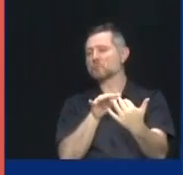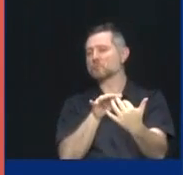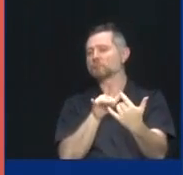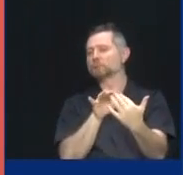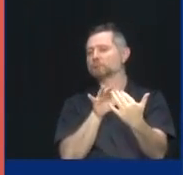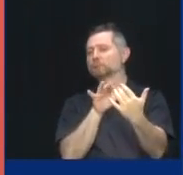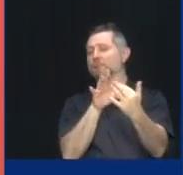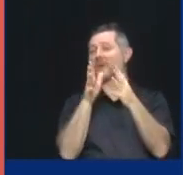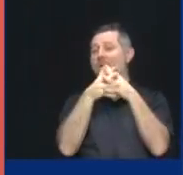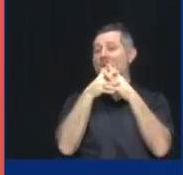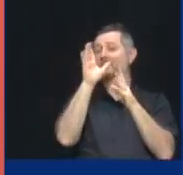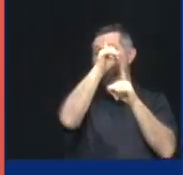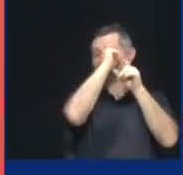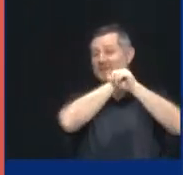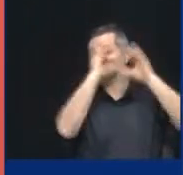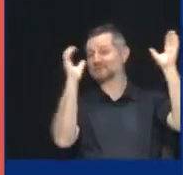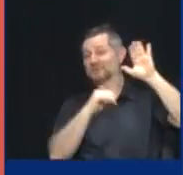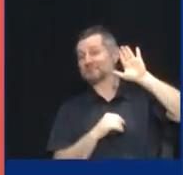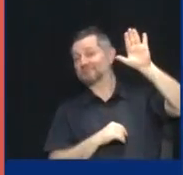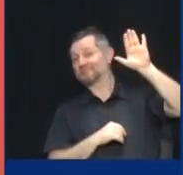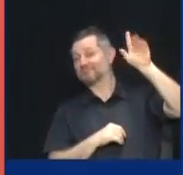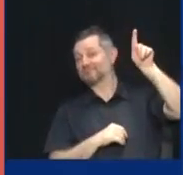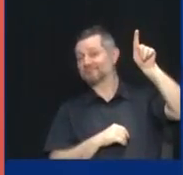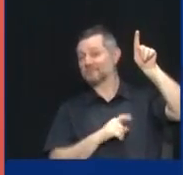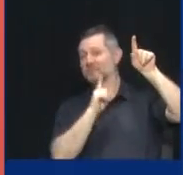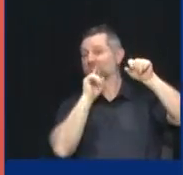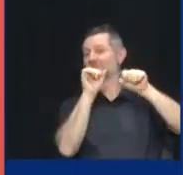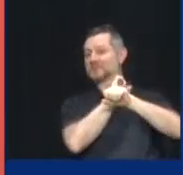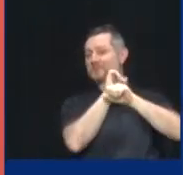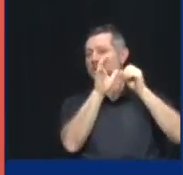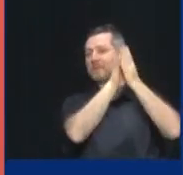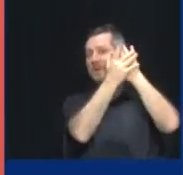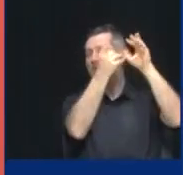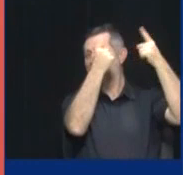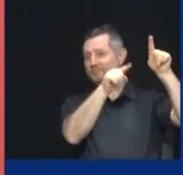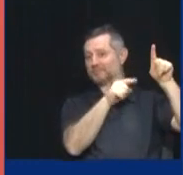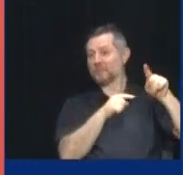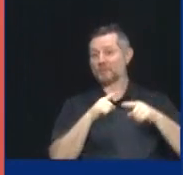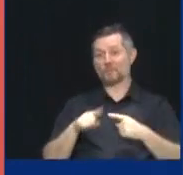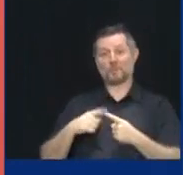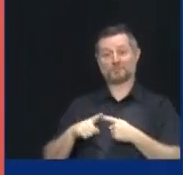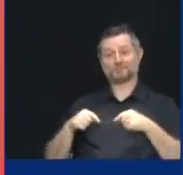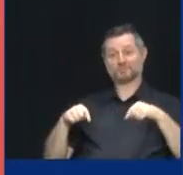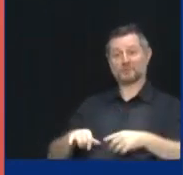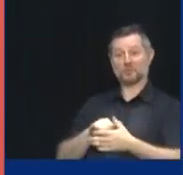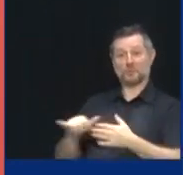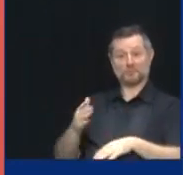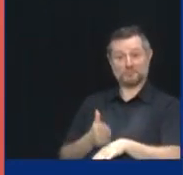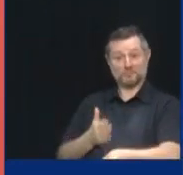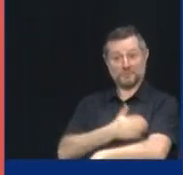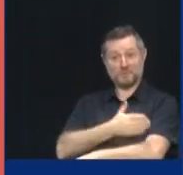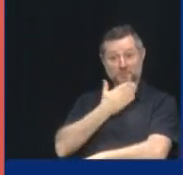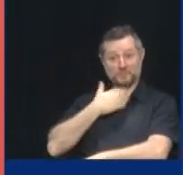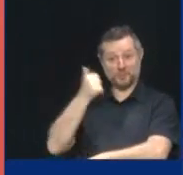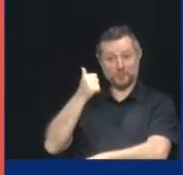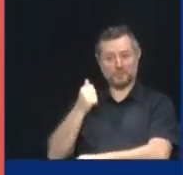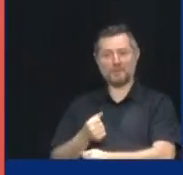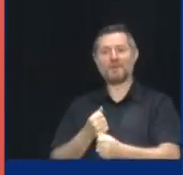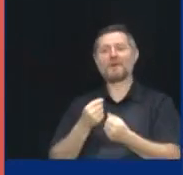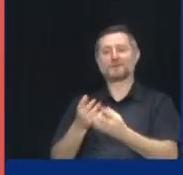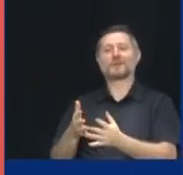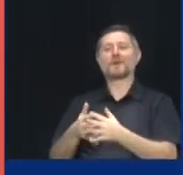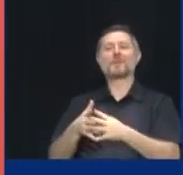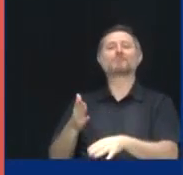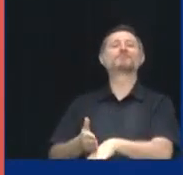American reality. And when we make New York better, we make the nation better. We make